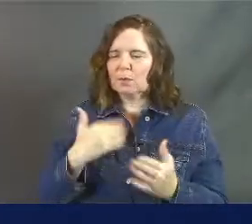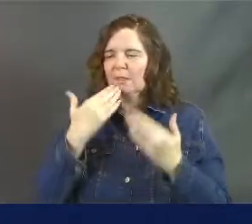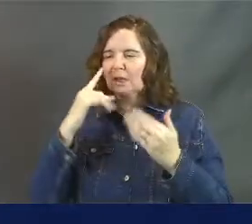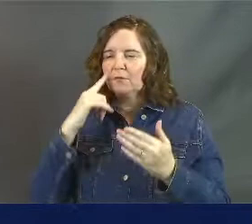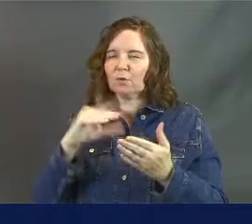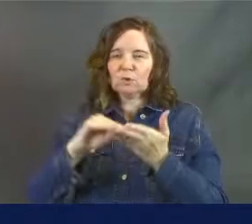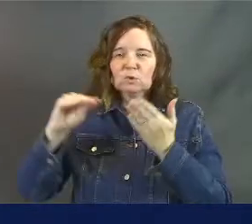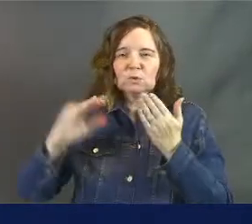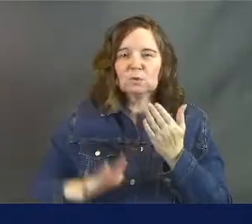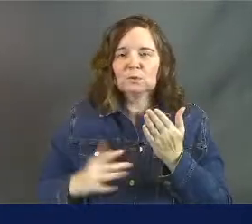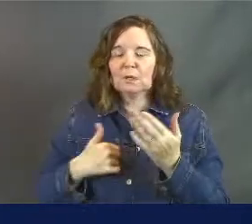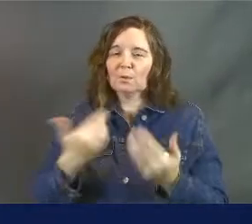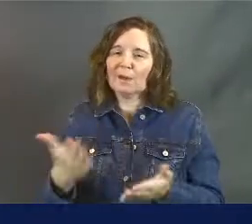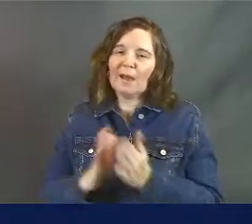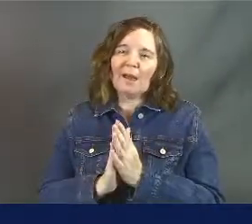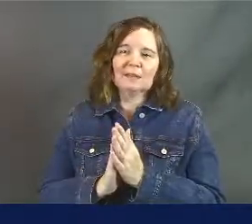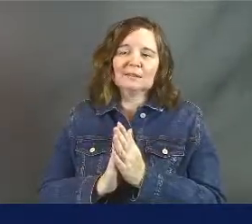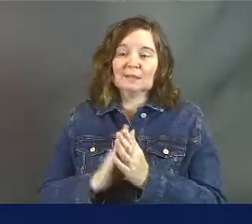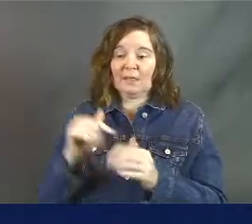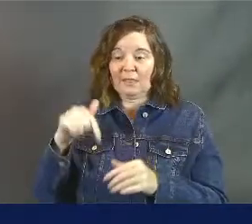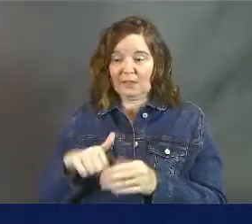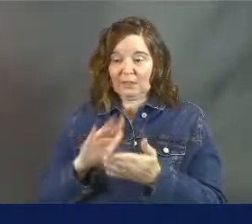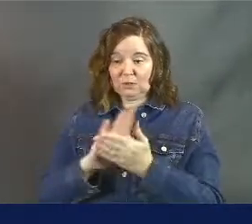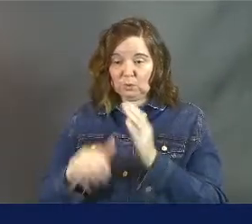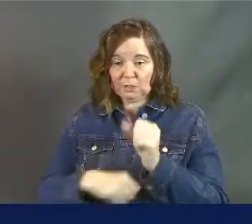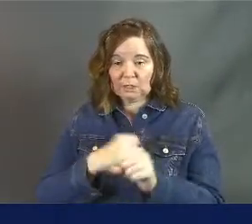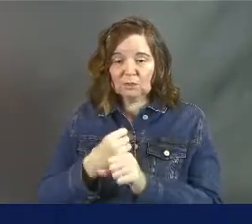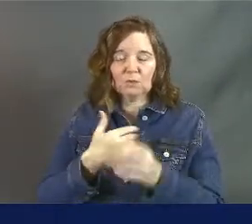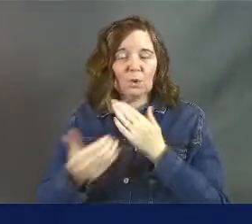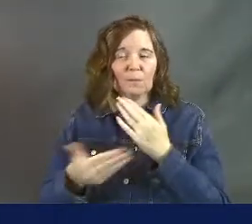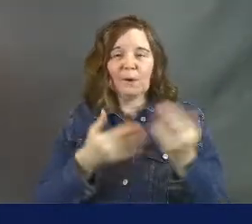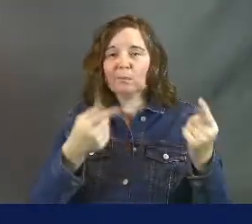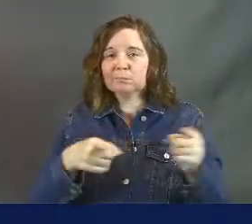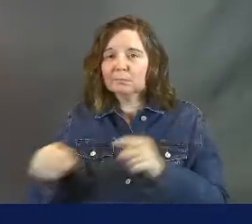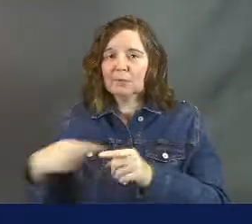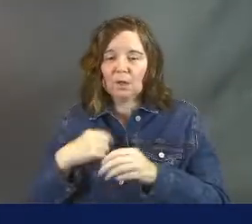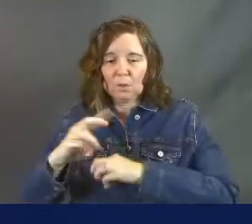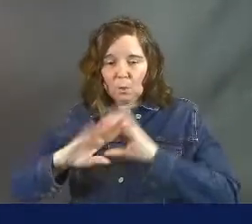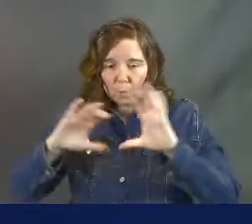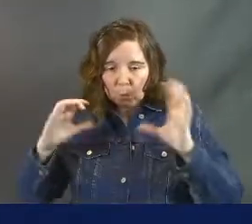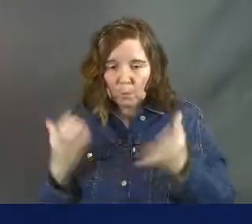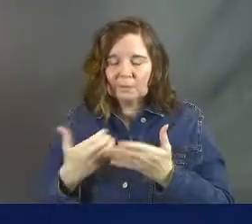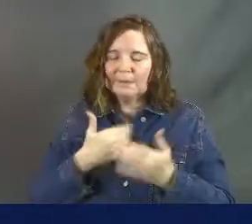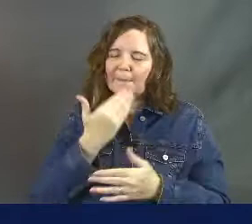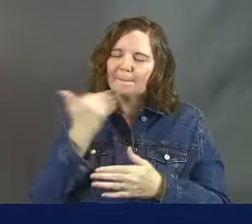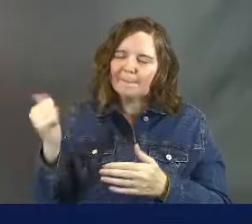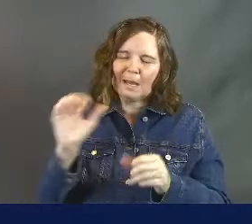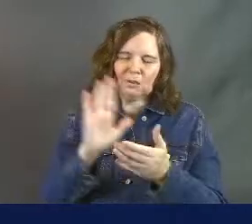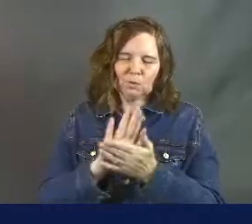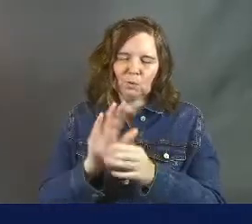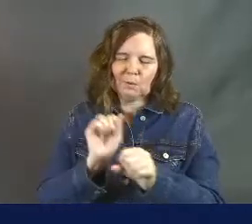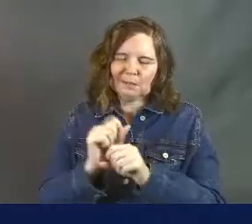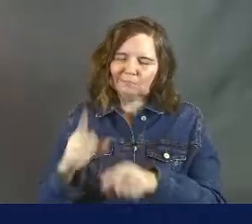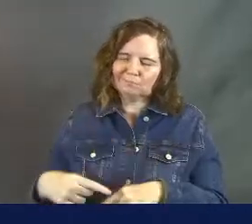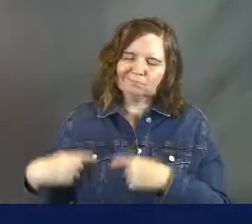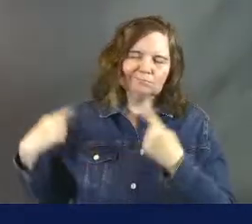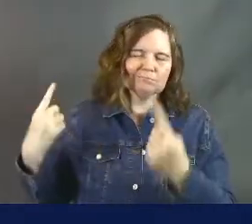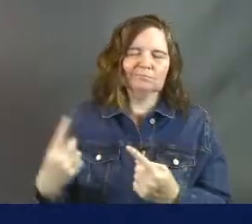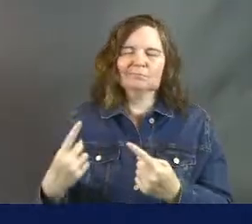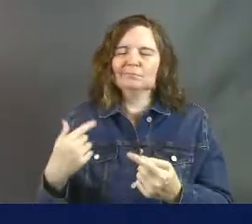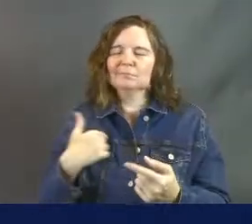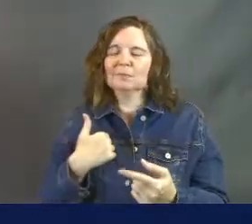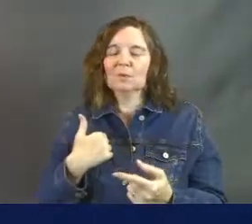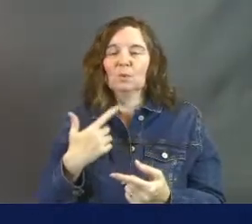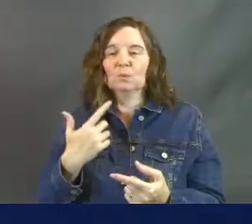thank You for our students, God. And we just ask that this school year, no matter what's going on in the world, is the best school year yet, Jesus.